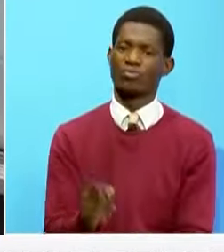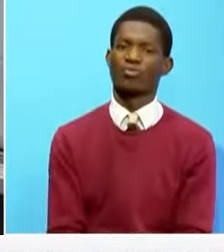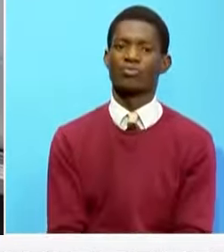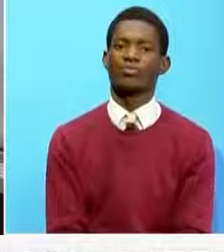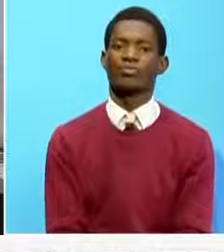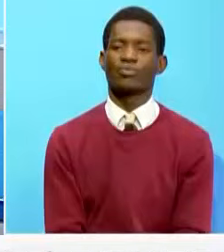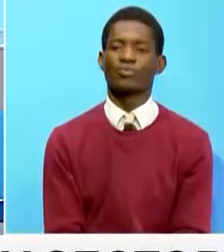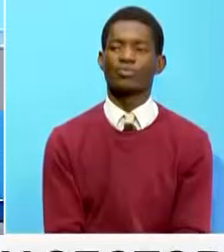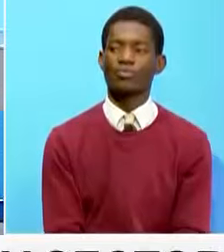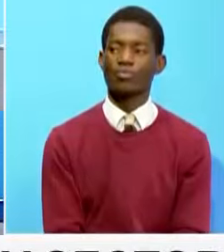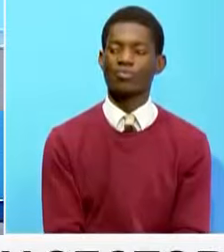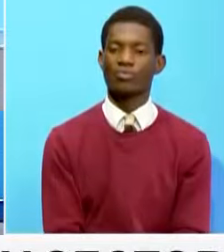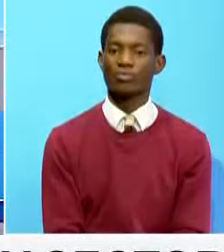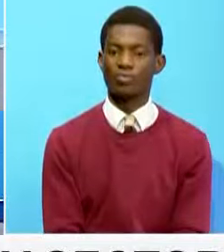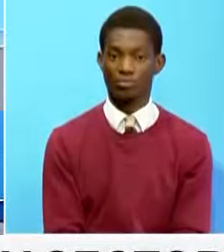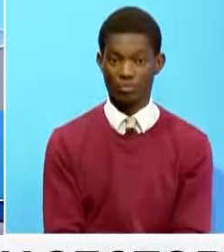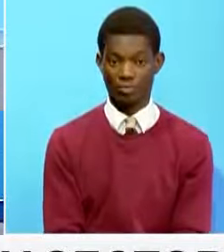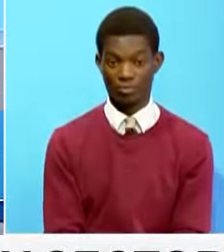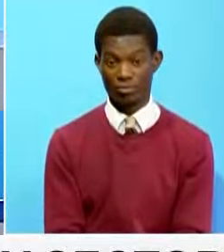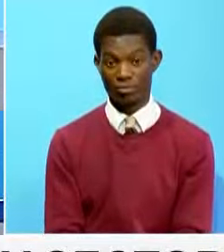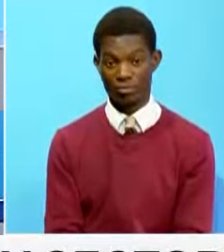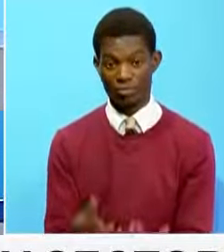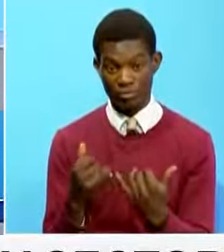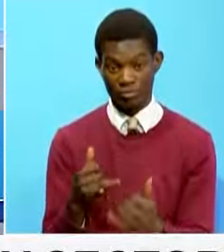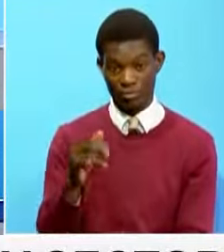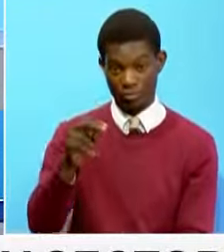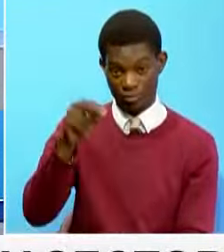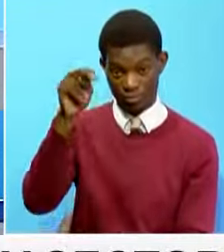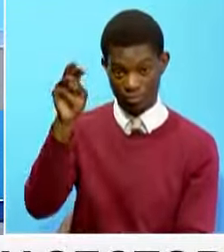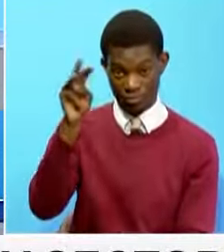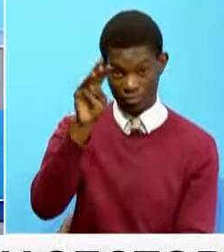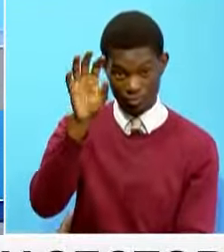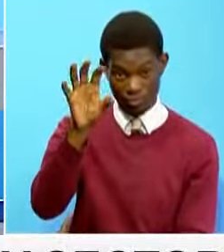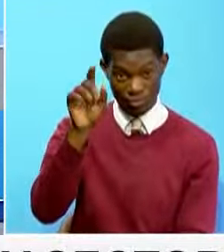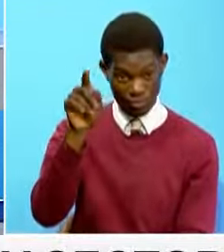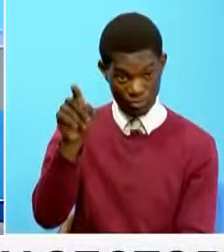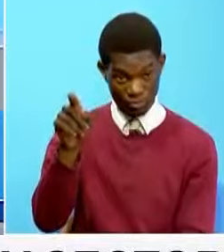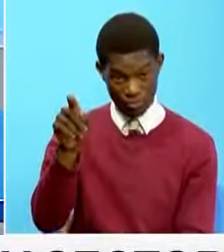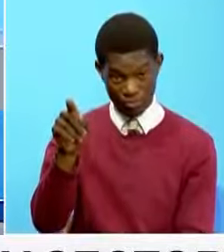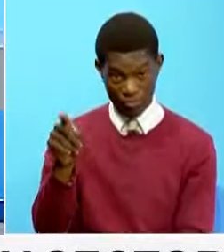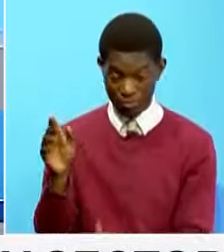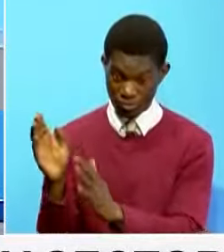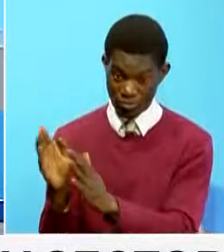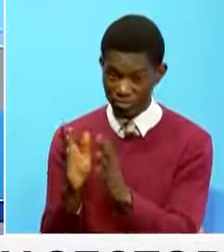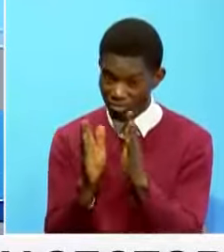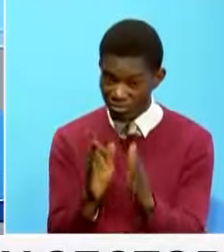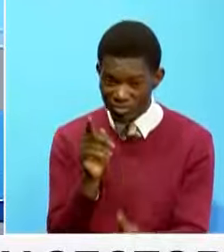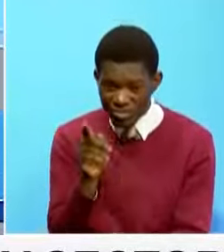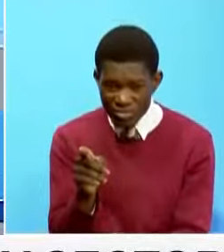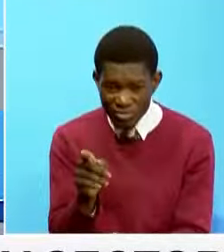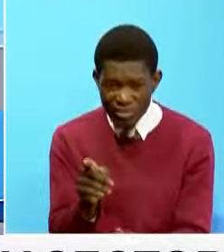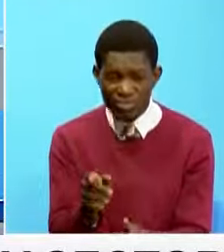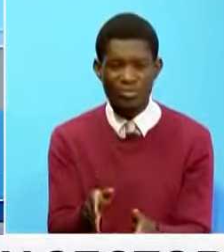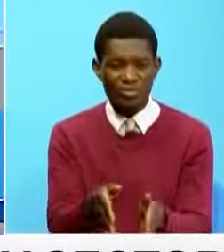Taonga Nkoma. We move to Northwestern Province, where Principal Planner Christopher Walia has called on the private sector to